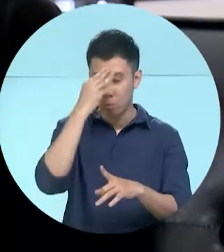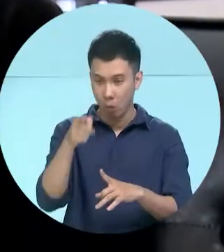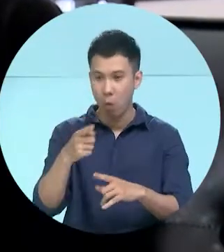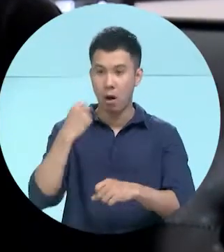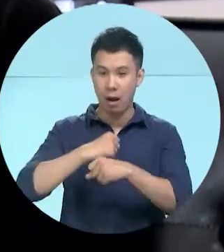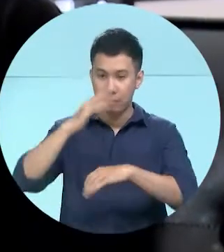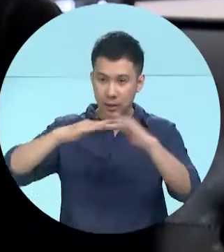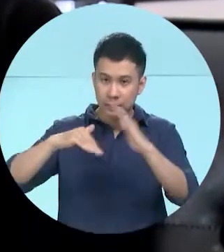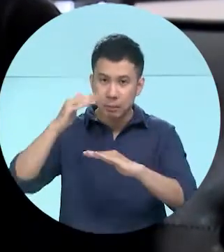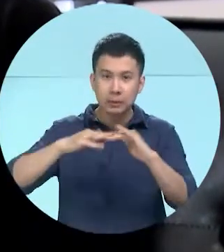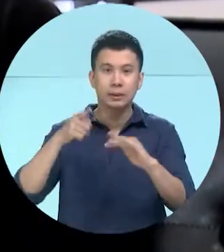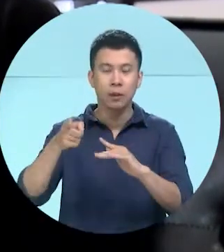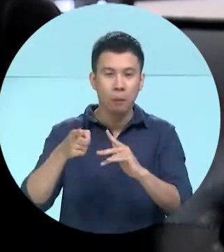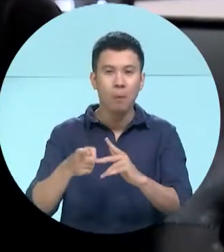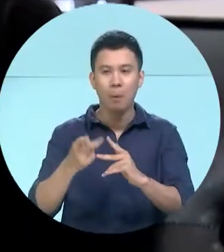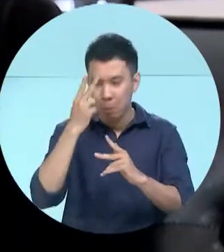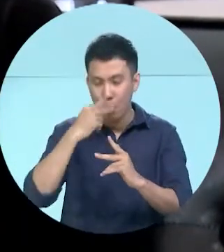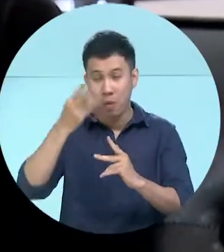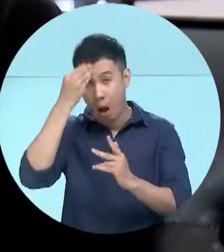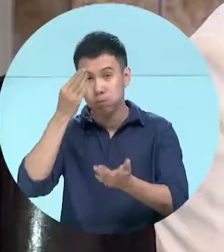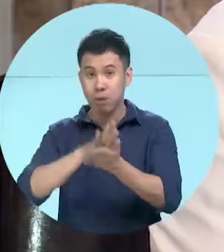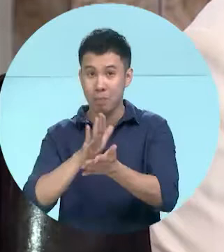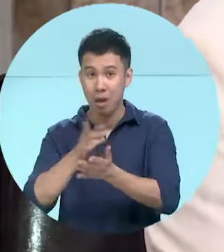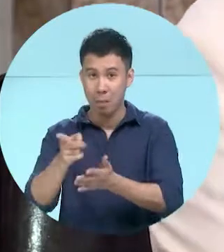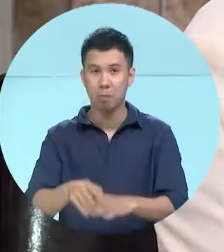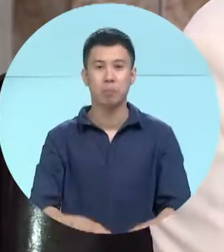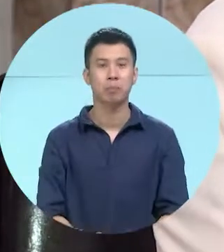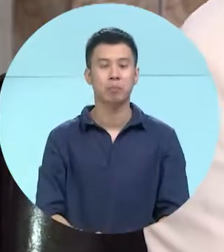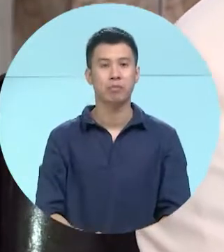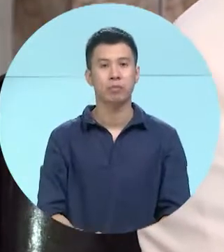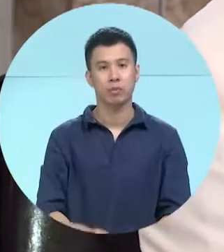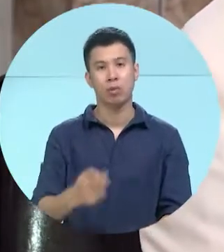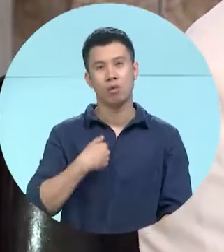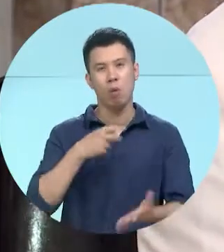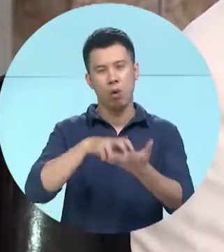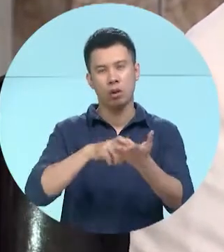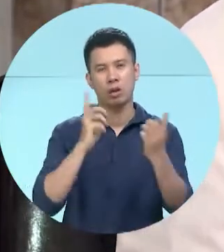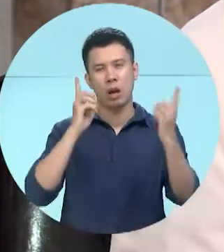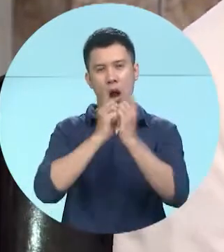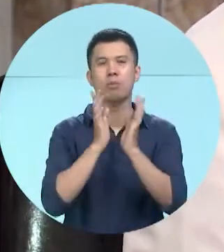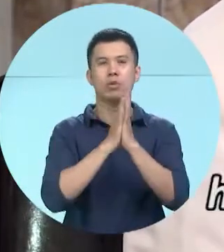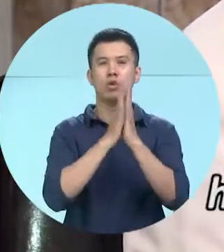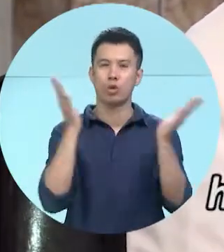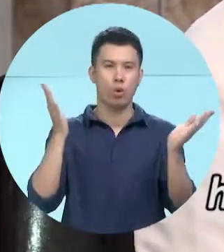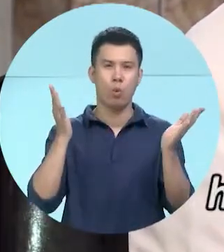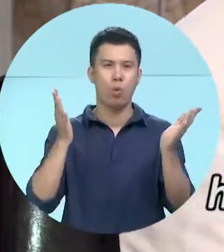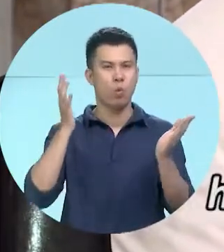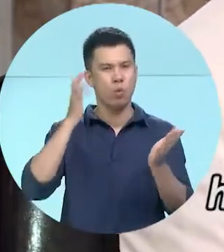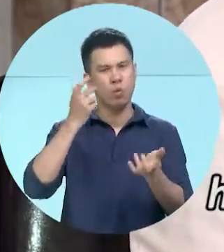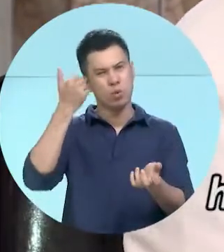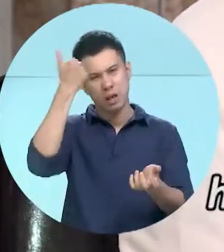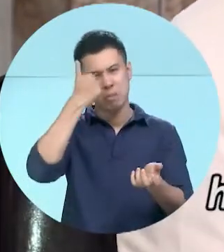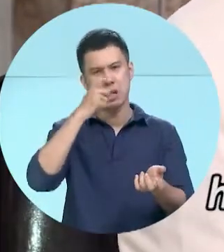their hard work and their desire to learn and grow. I have some opportunity to work with people with Down